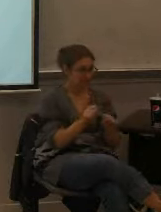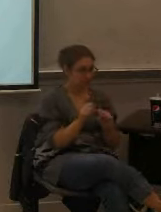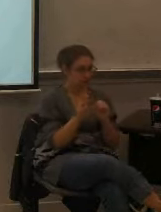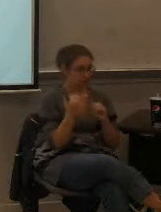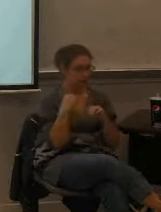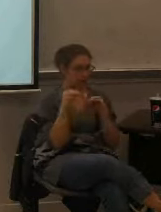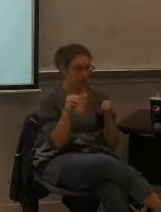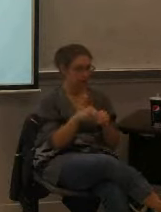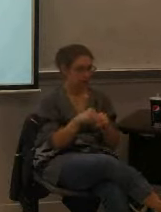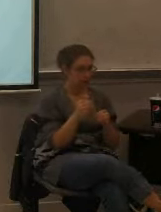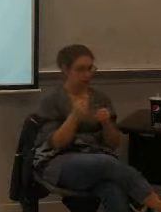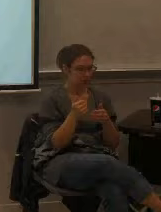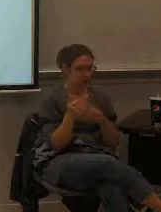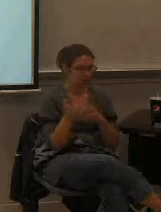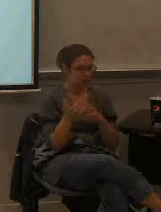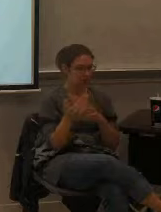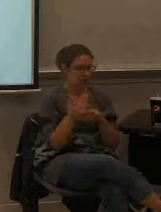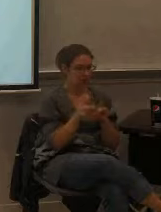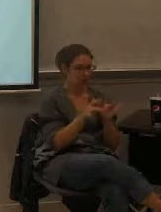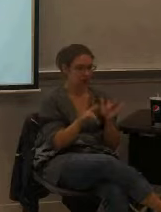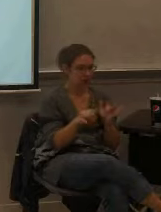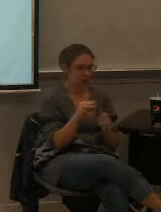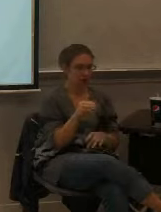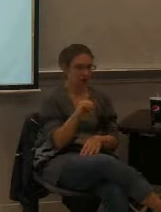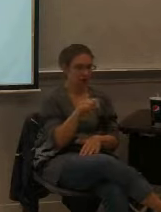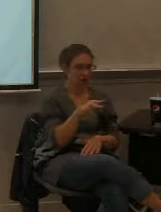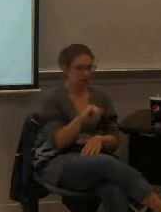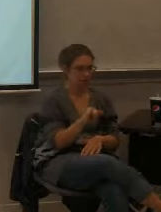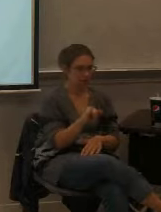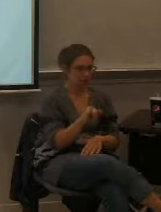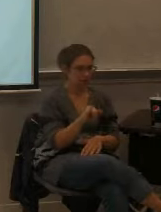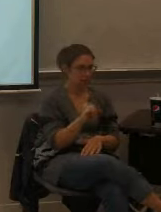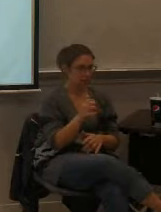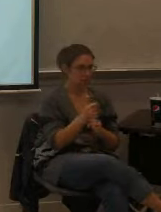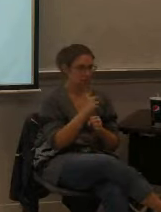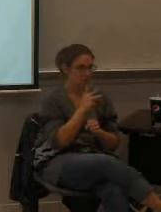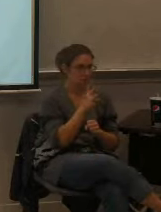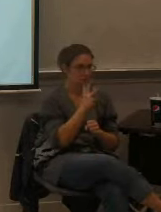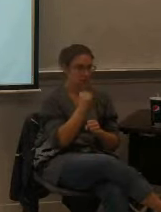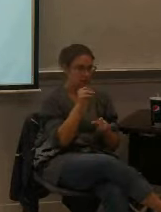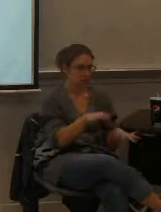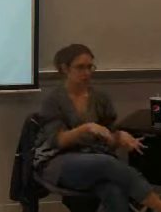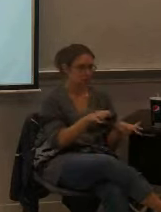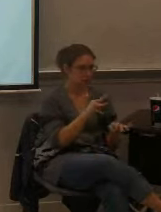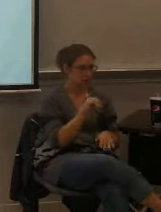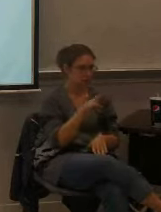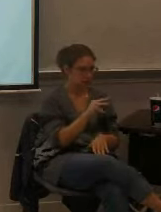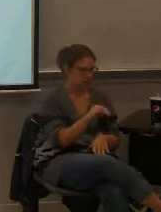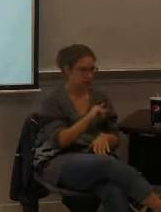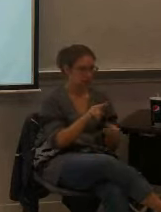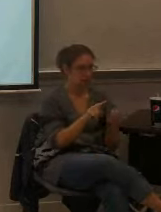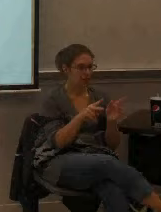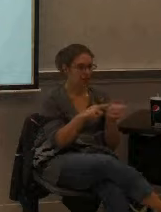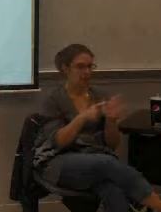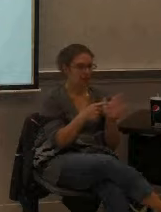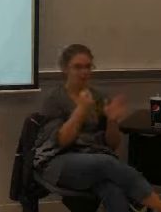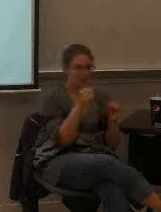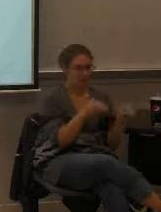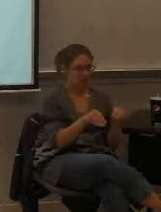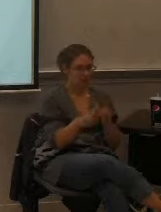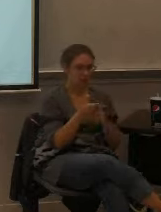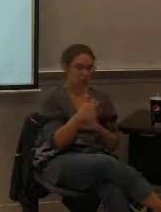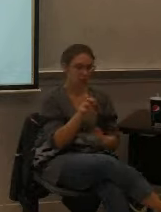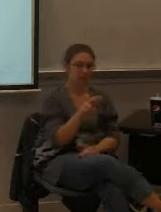to sort of drain Miami and keep water away from Miami when they got a lot of water. But it means that it doesn't move through